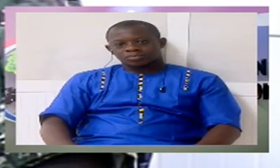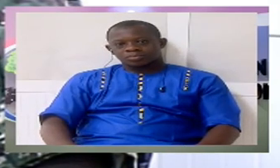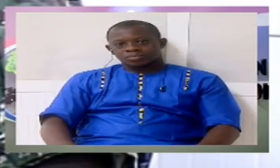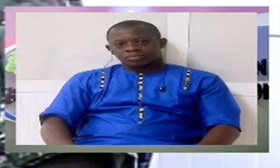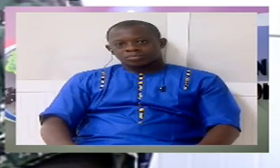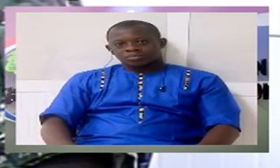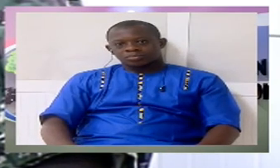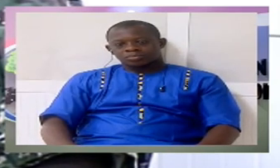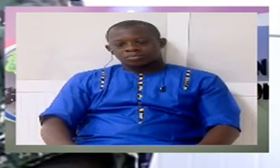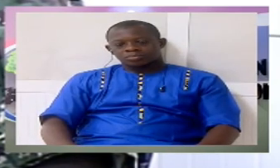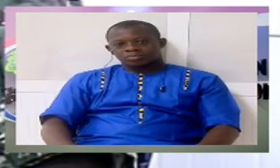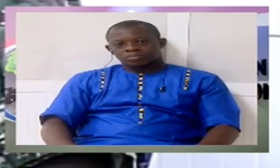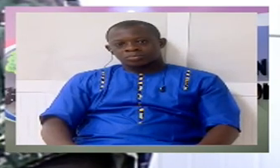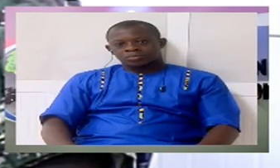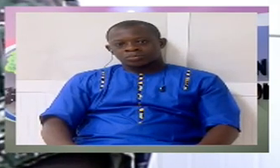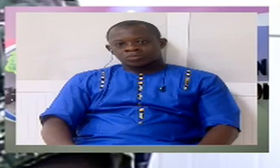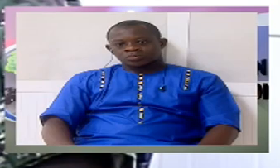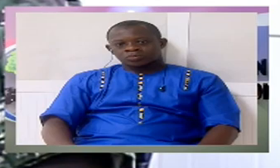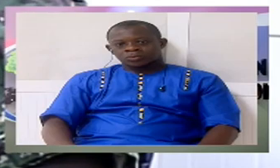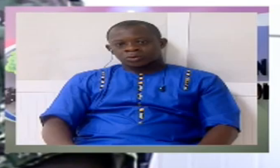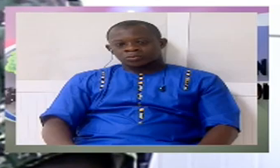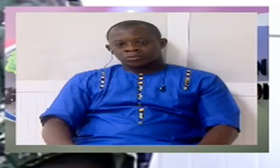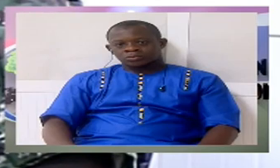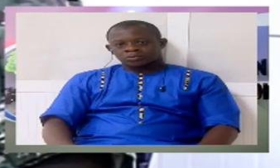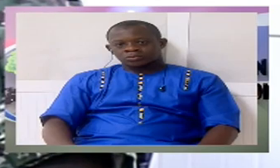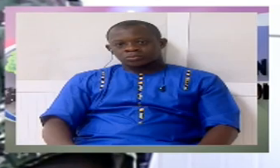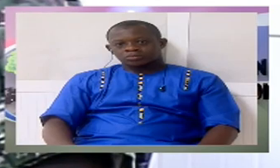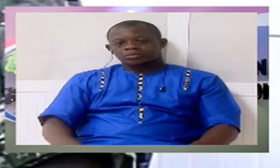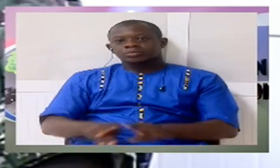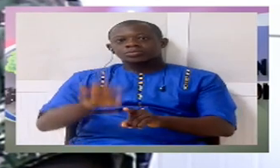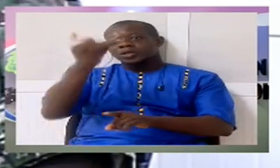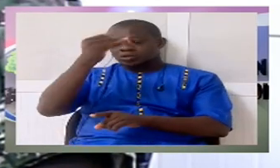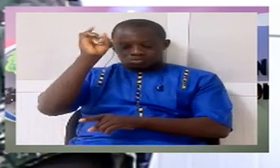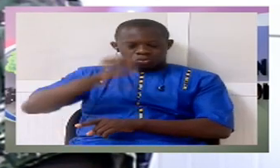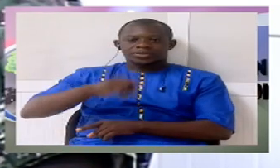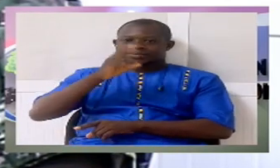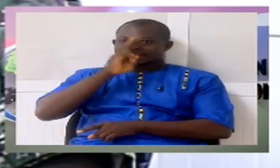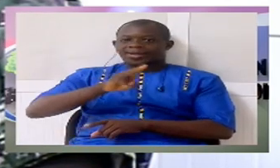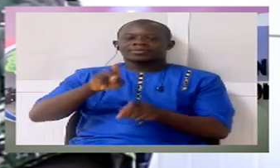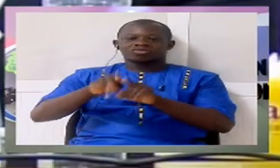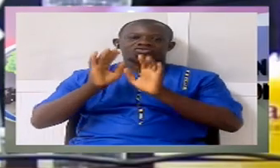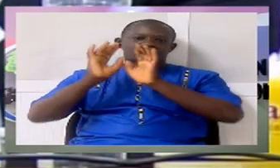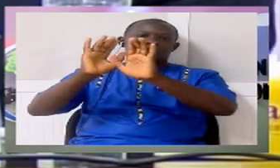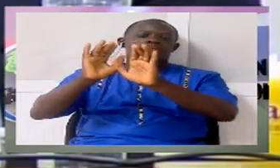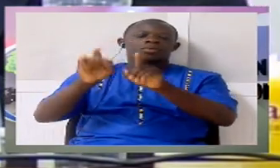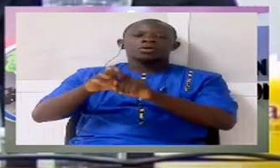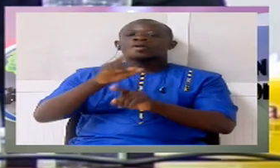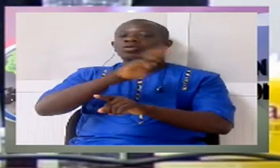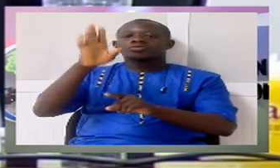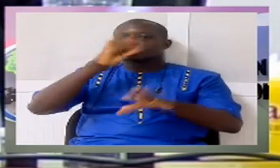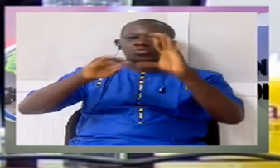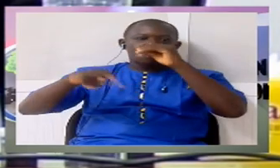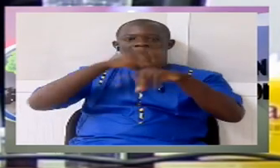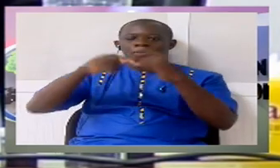def moy ngeen fexé sakal ko pexé be mu exi du lolou. Yes, we are supposed to block it. No, I am not talking